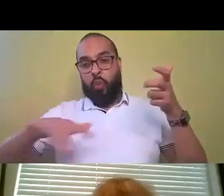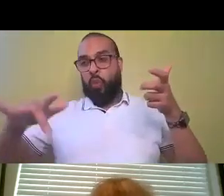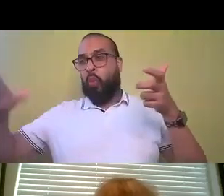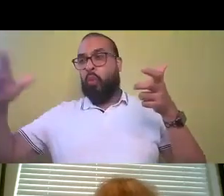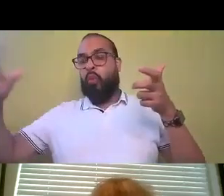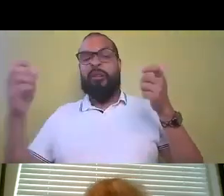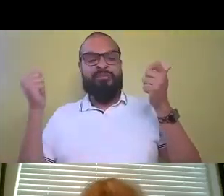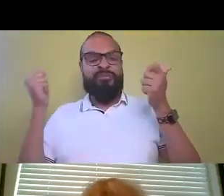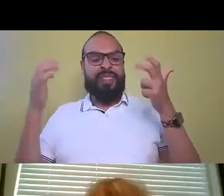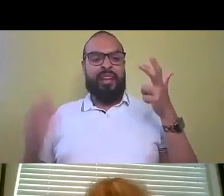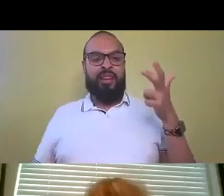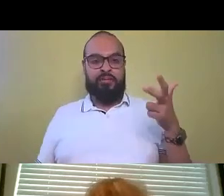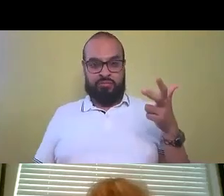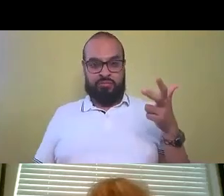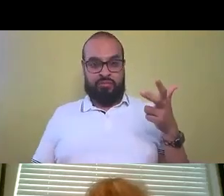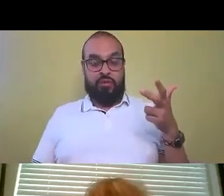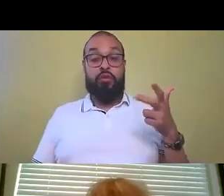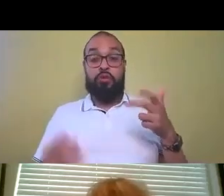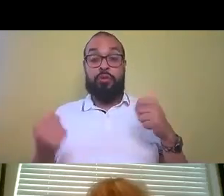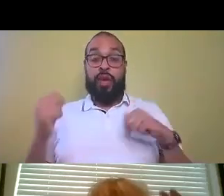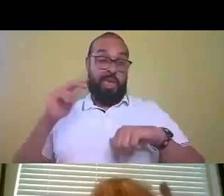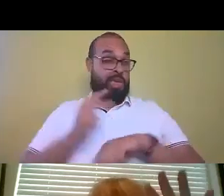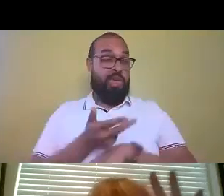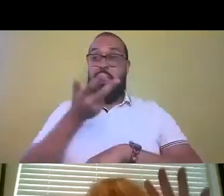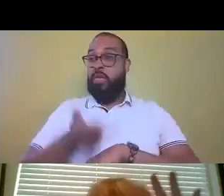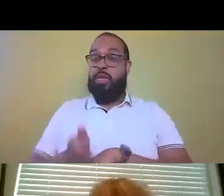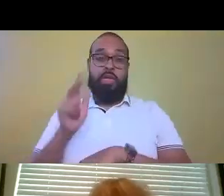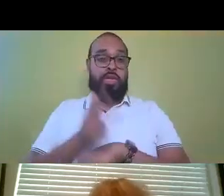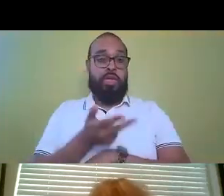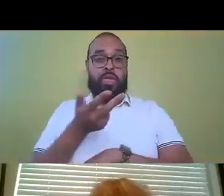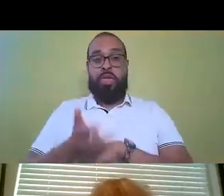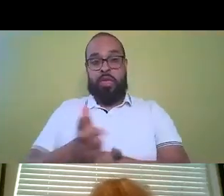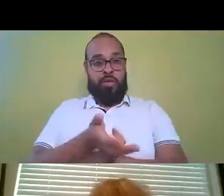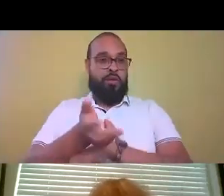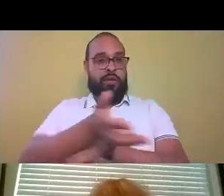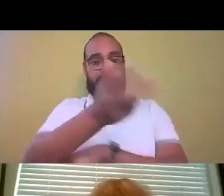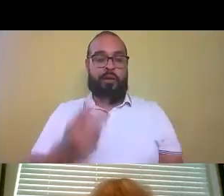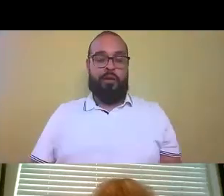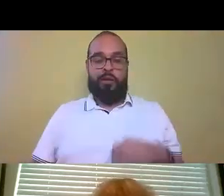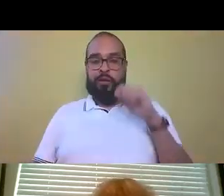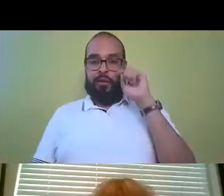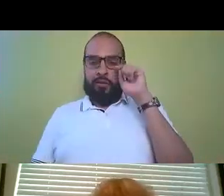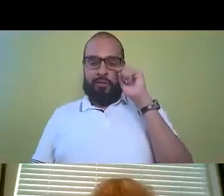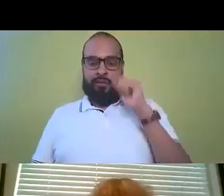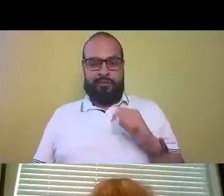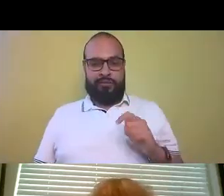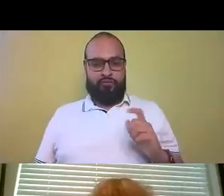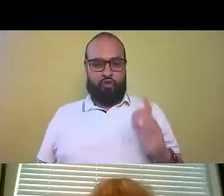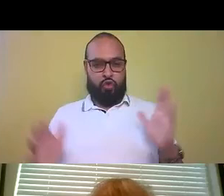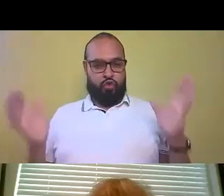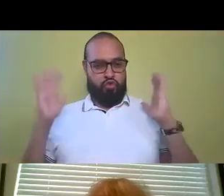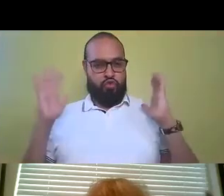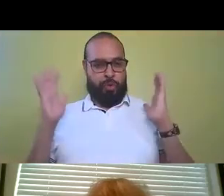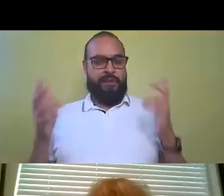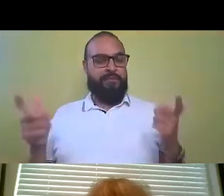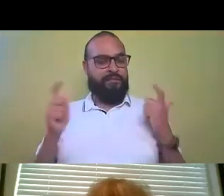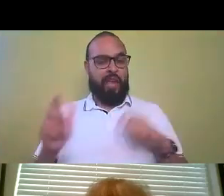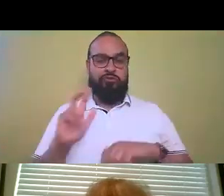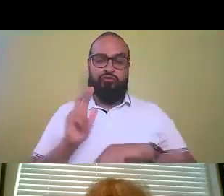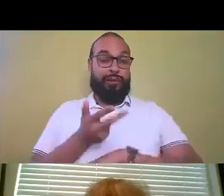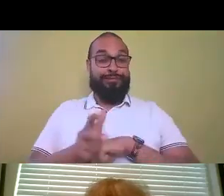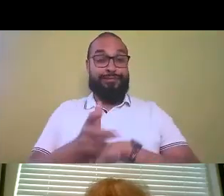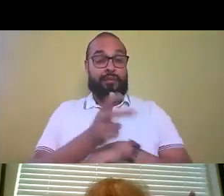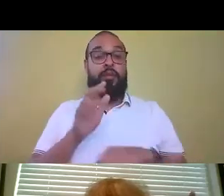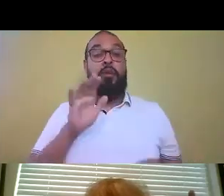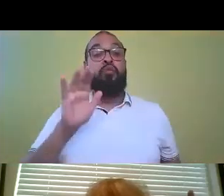you're bumping into these potholes and you're going very, very fast. And your nervous system is obviously your